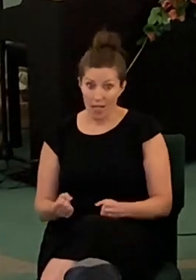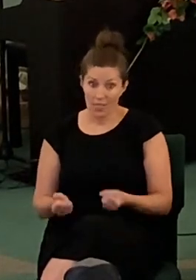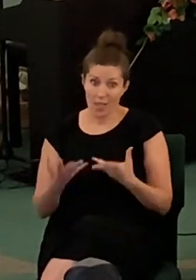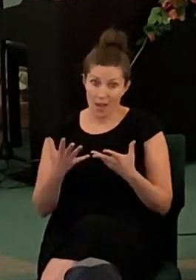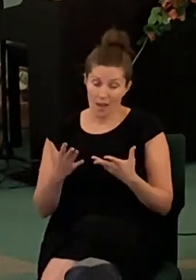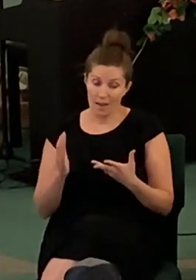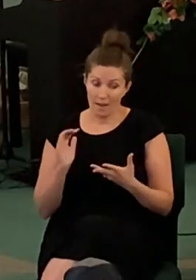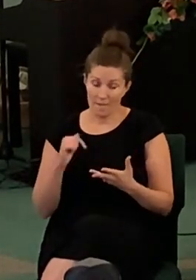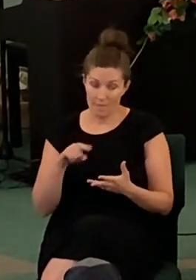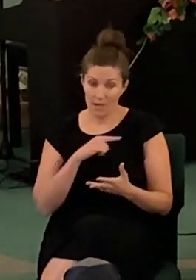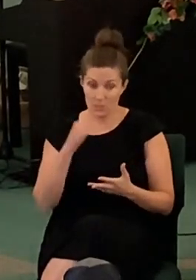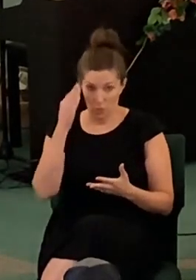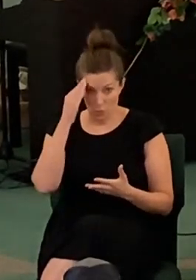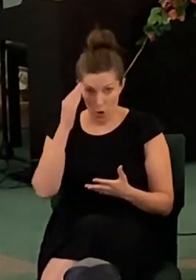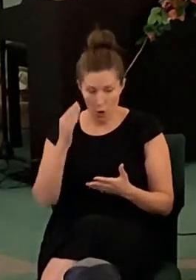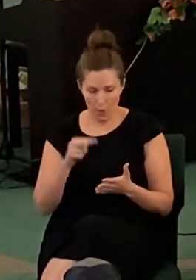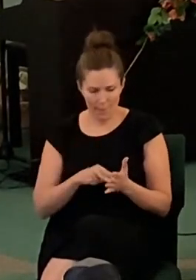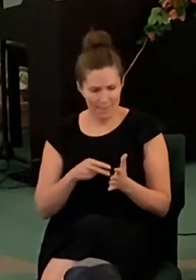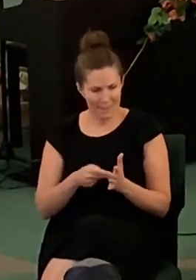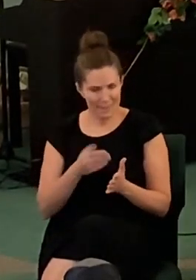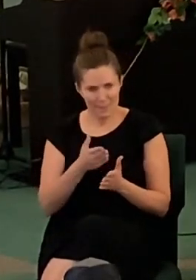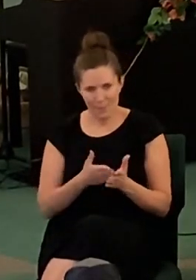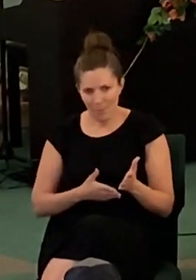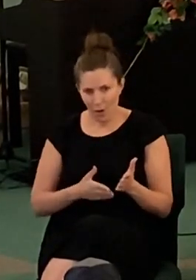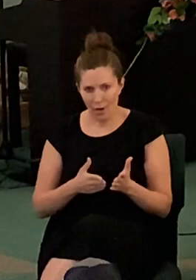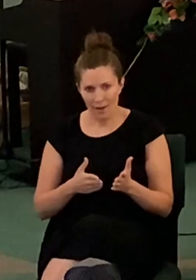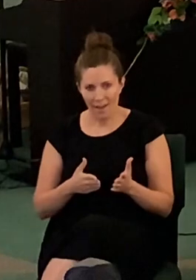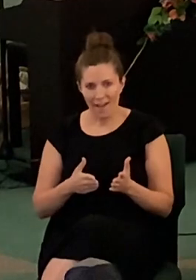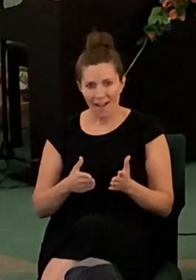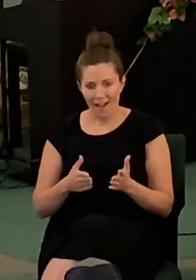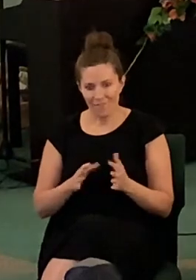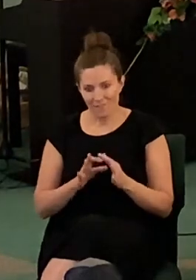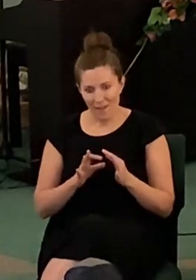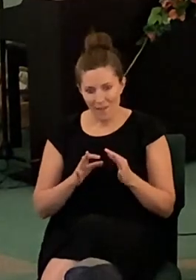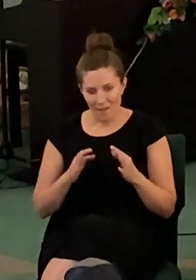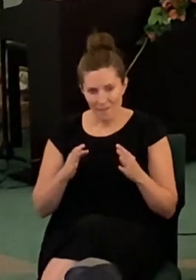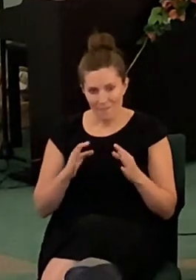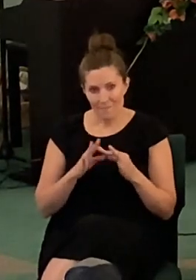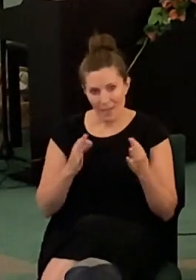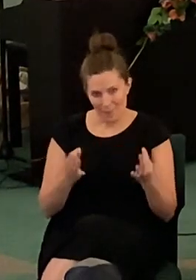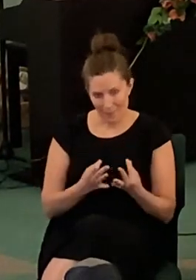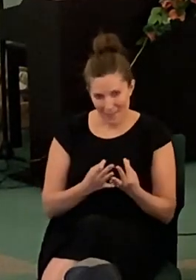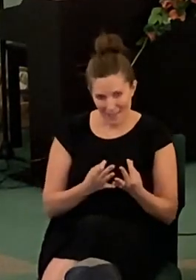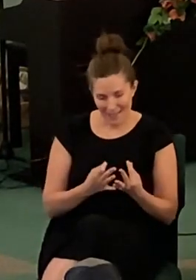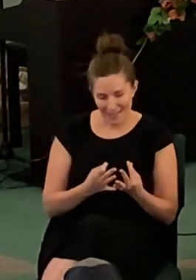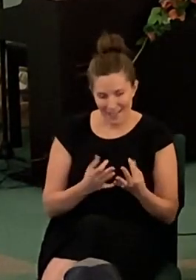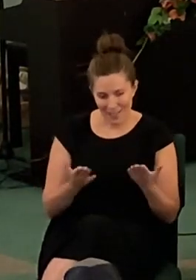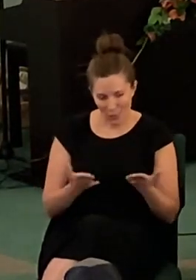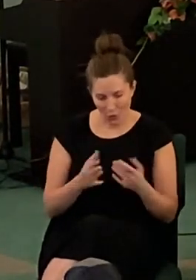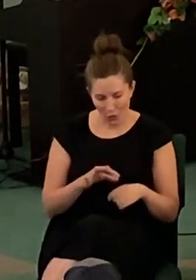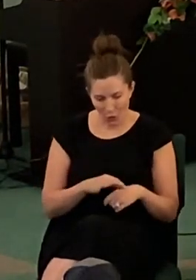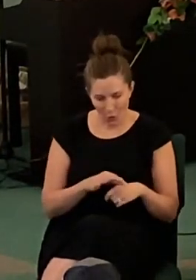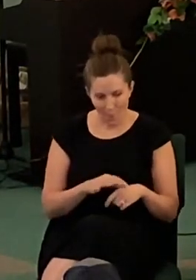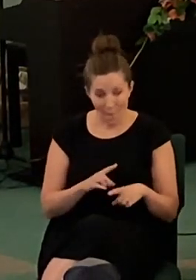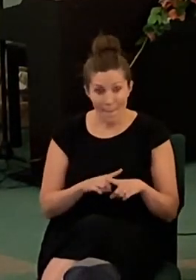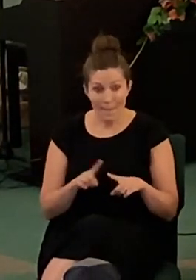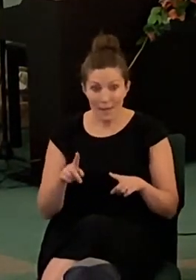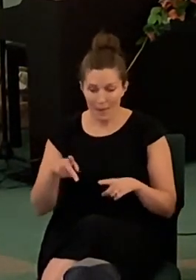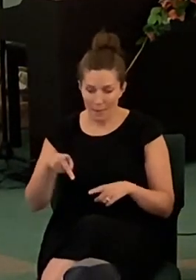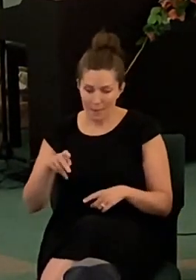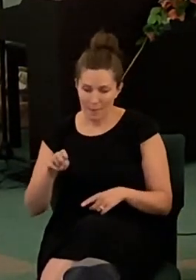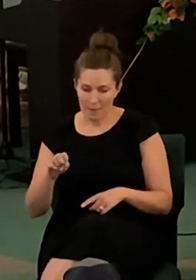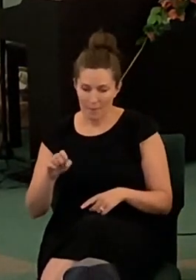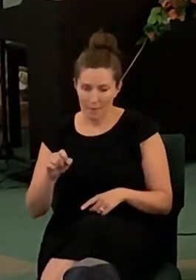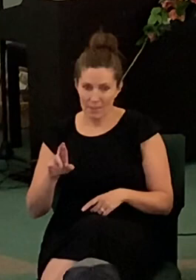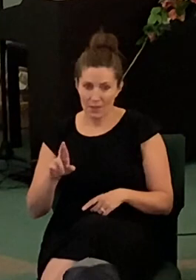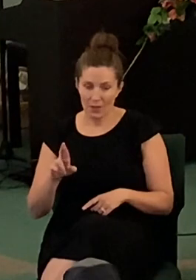about. The amazing blessings of being in a good physical family. But Peter's describing for us what it's like